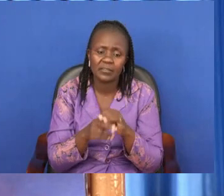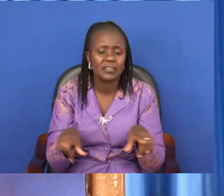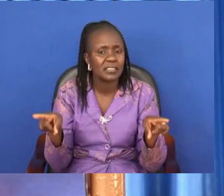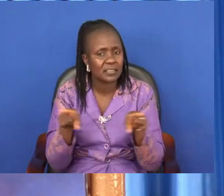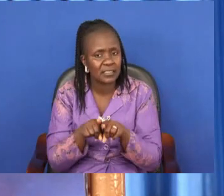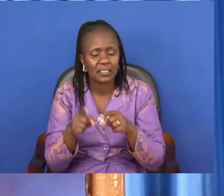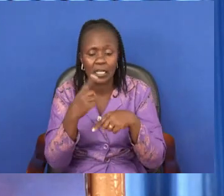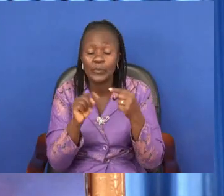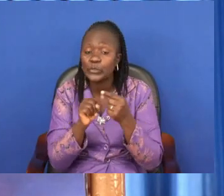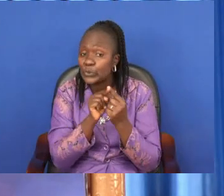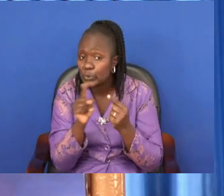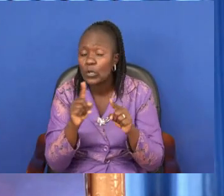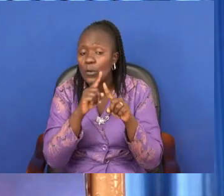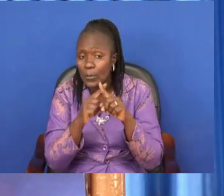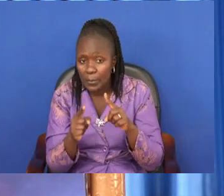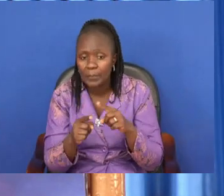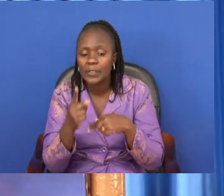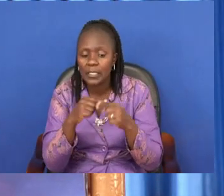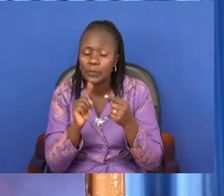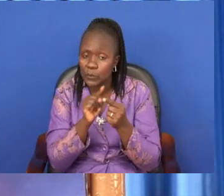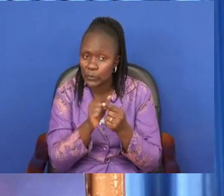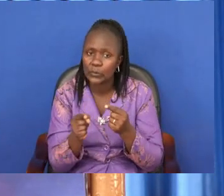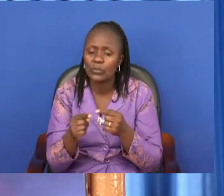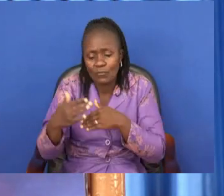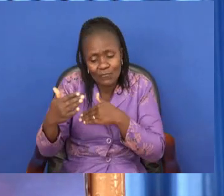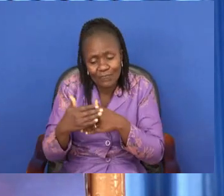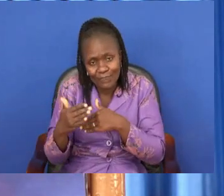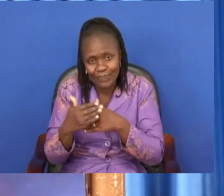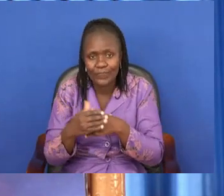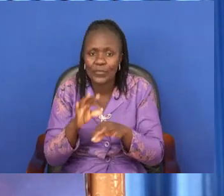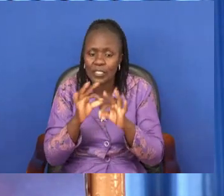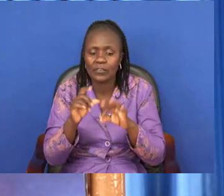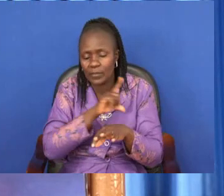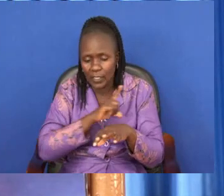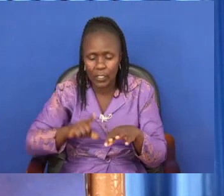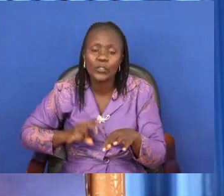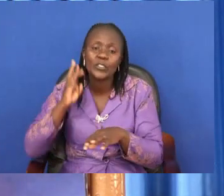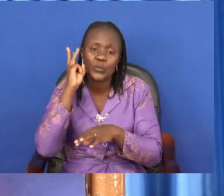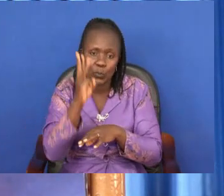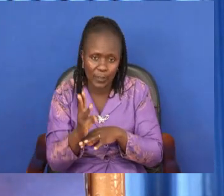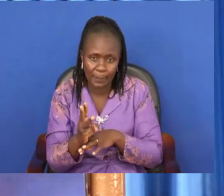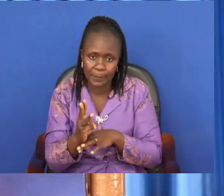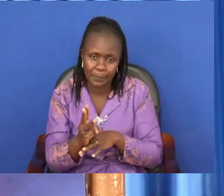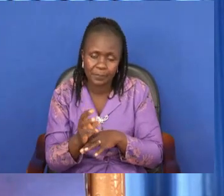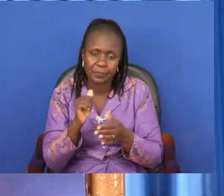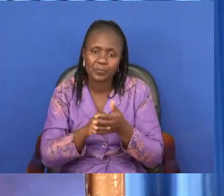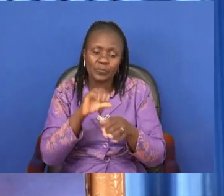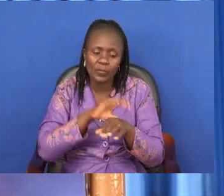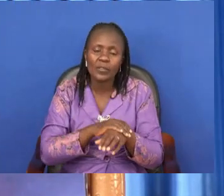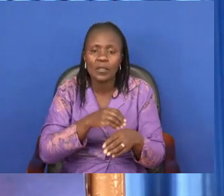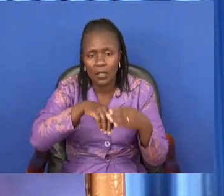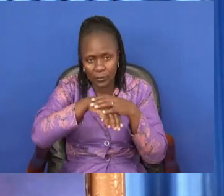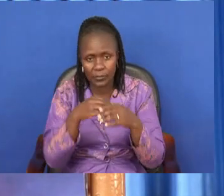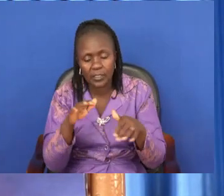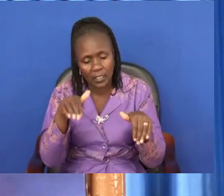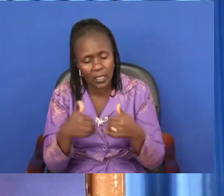not coming to you, but I will come to you very soon. If the Lord is willing, and then I will find out not